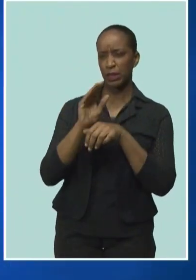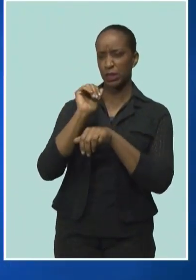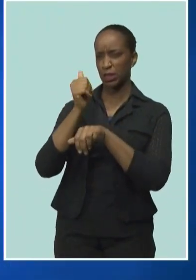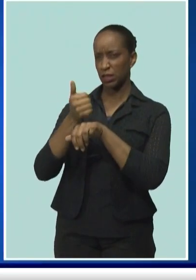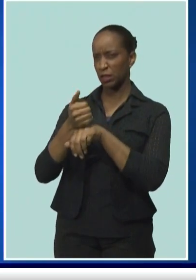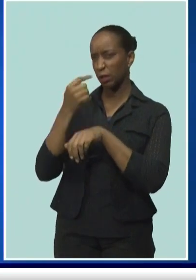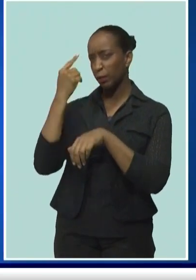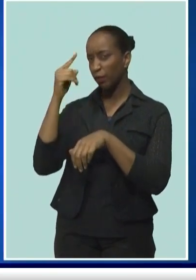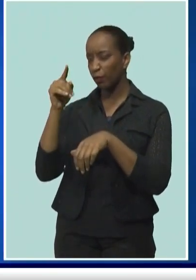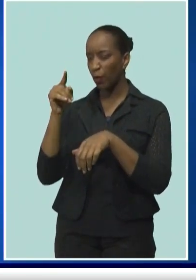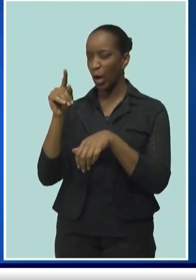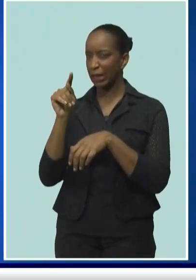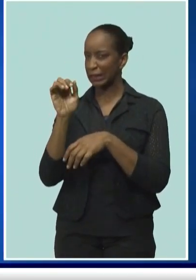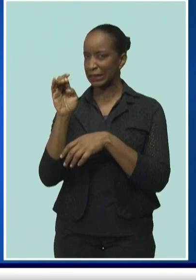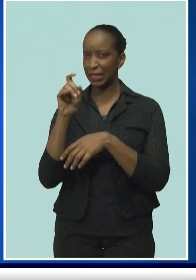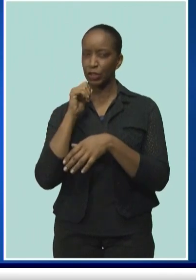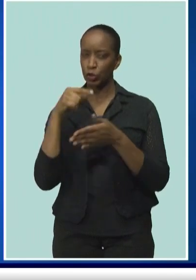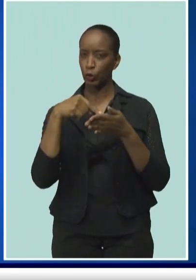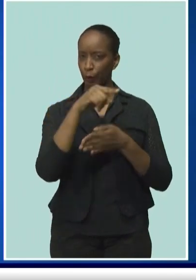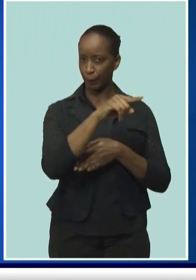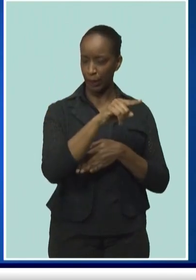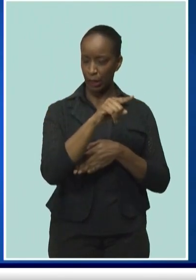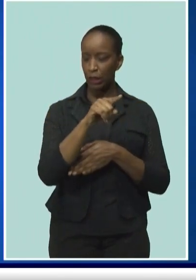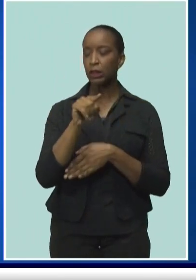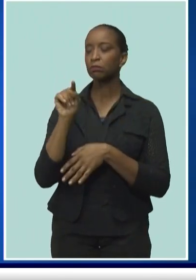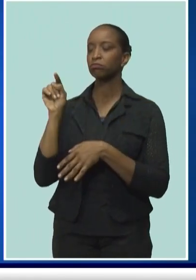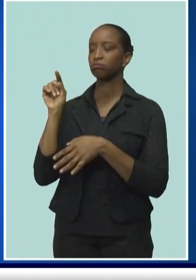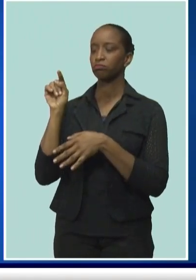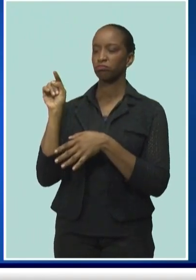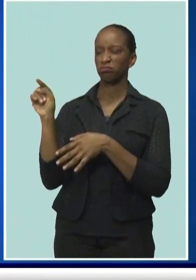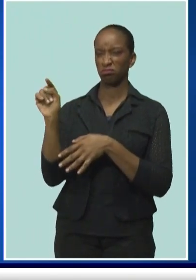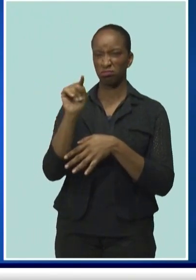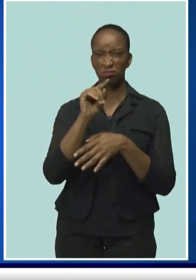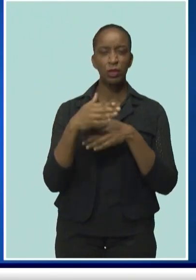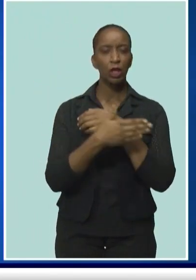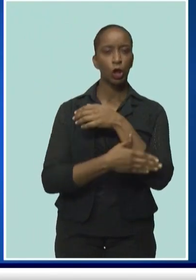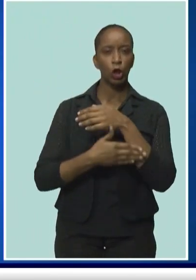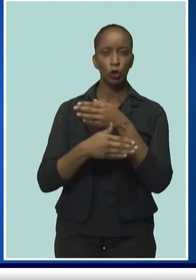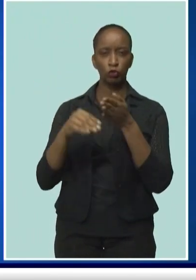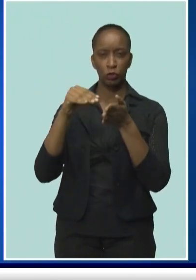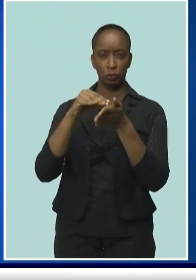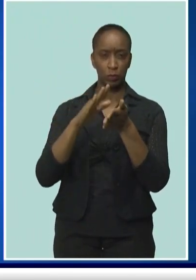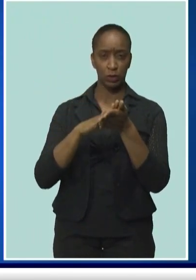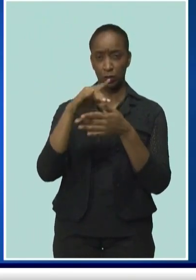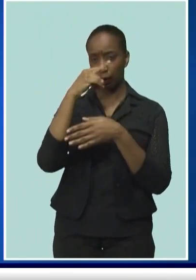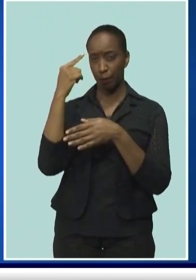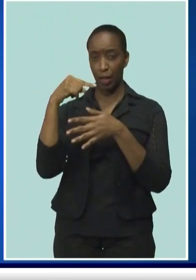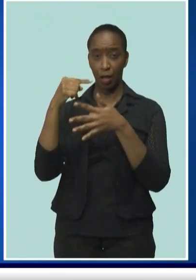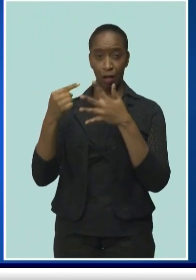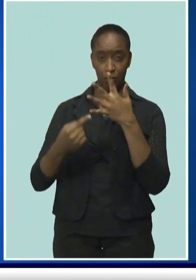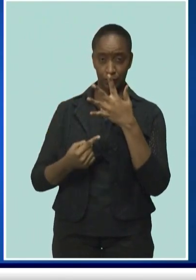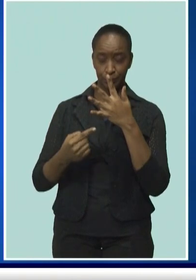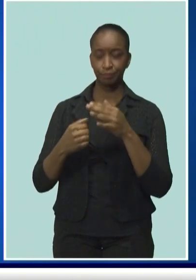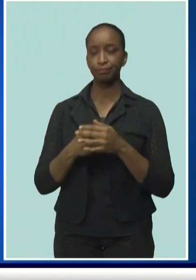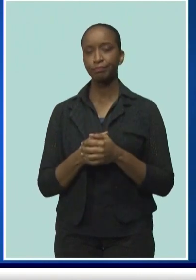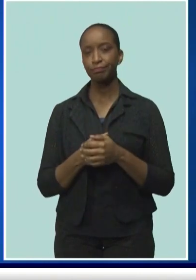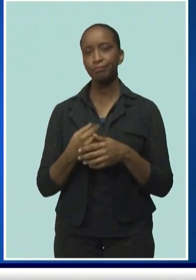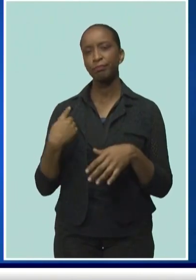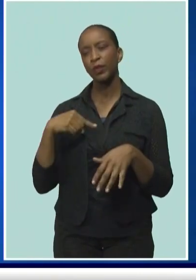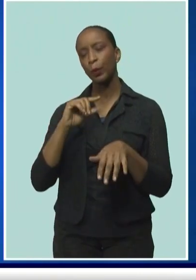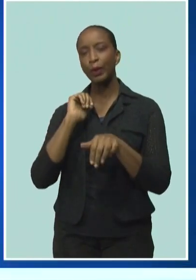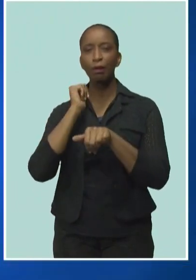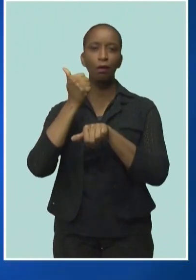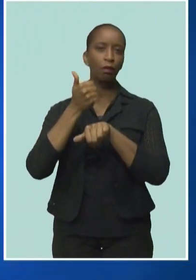is whether implementing the changes, and also we are introducing a system of rebates and